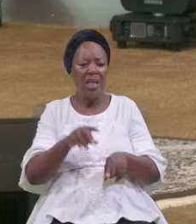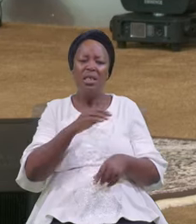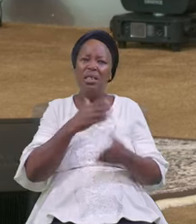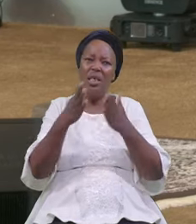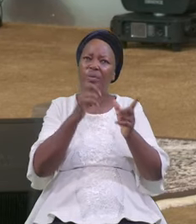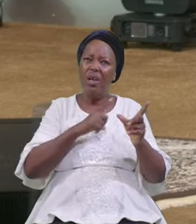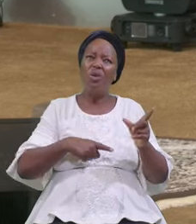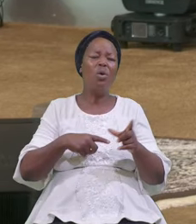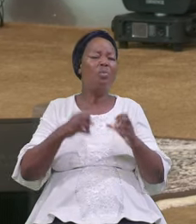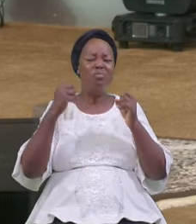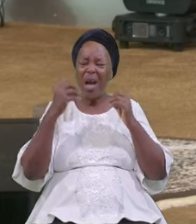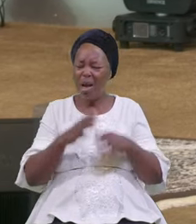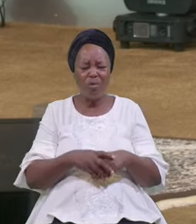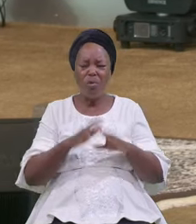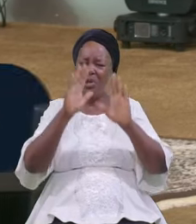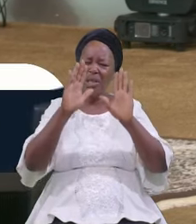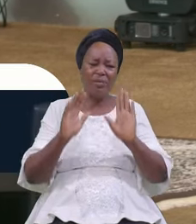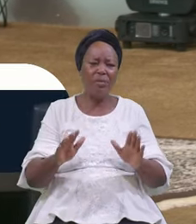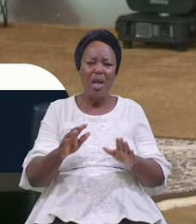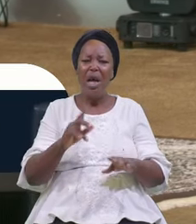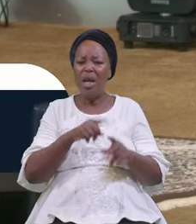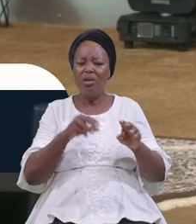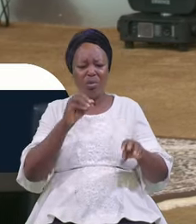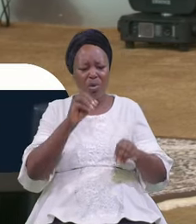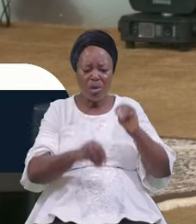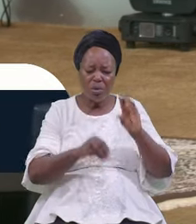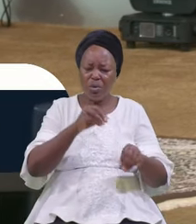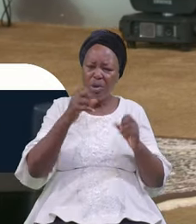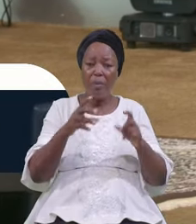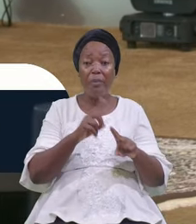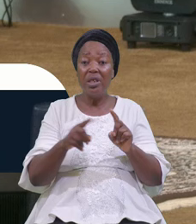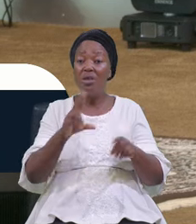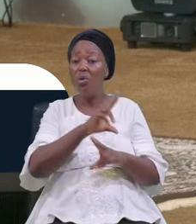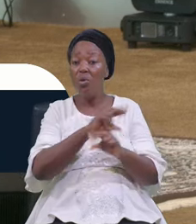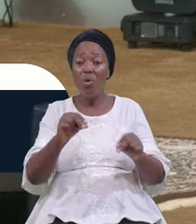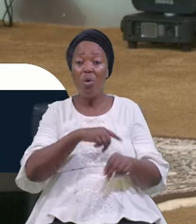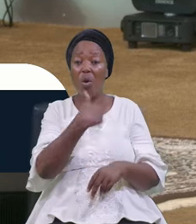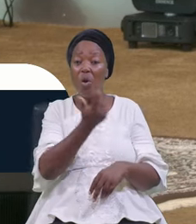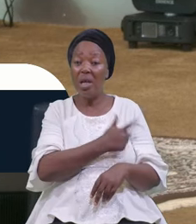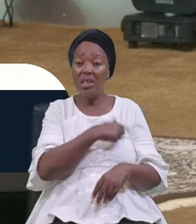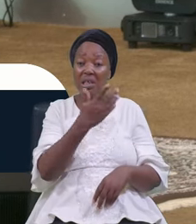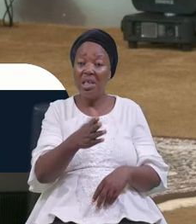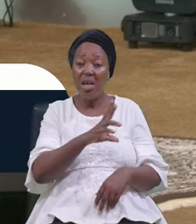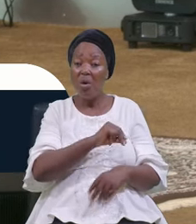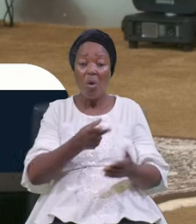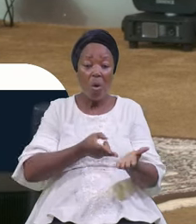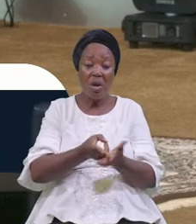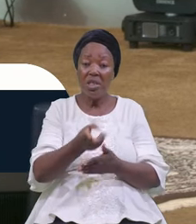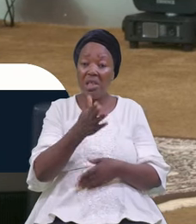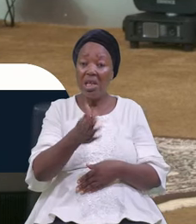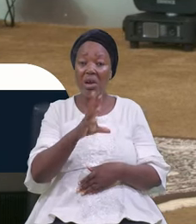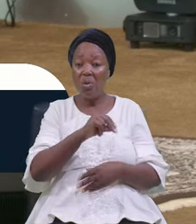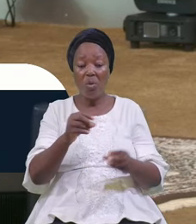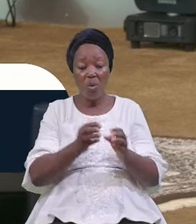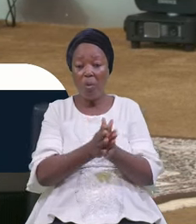he contributes a lot, but if there's no loyalty there, no honesty there, no